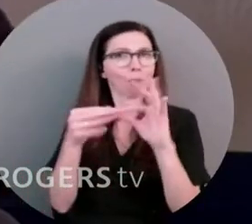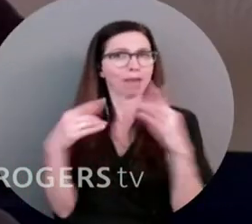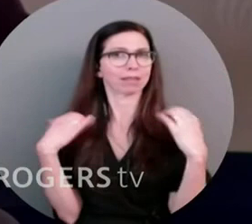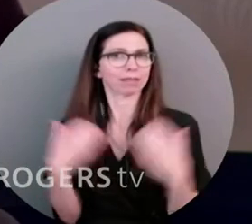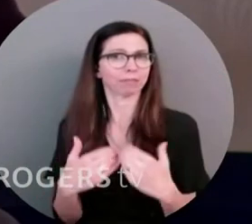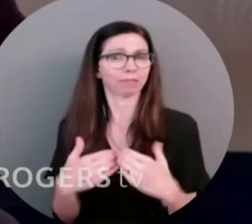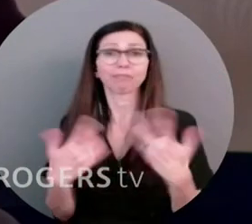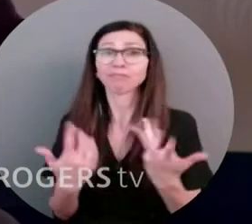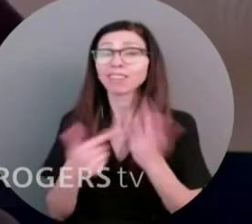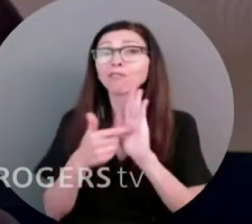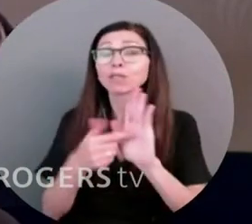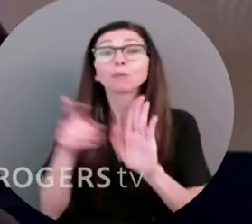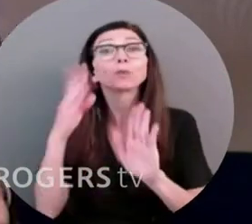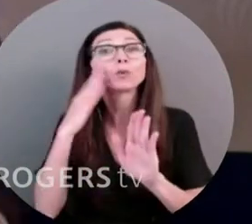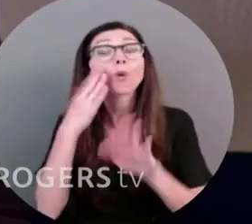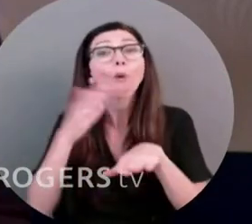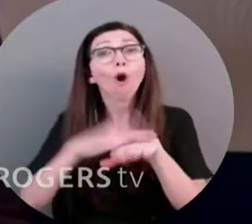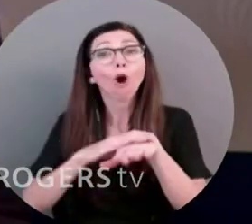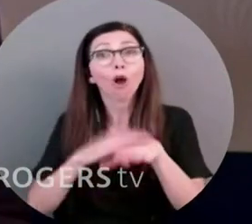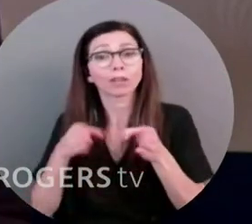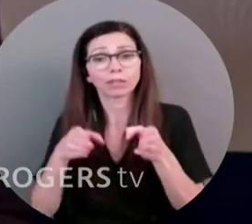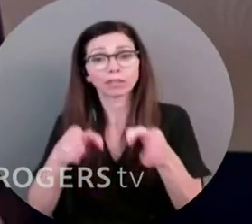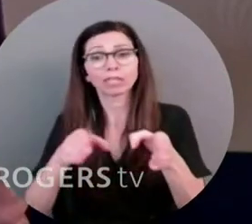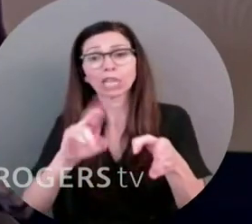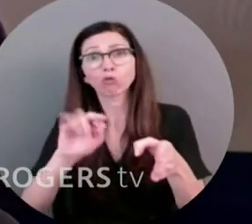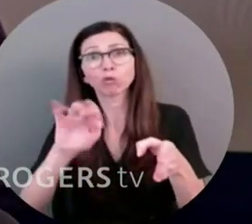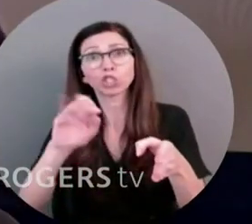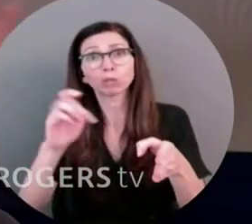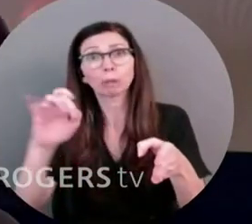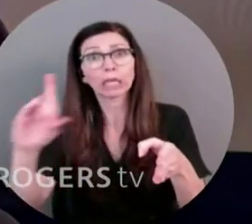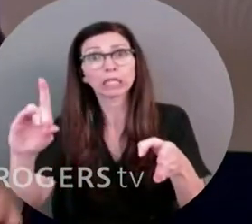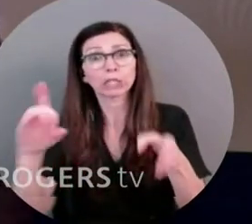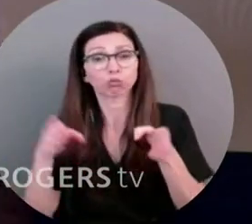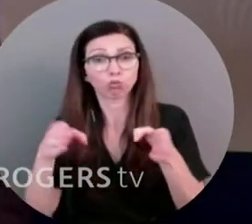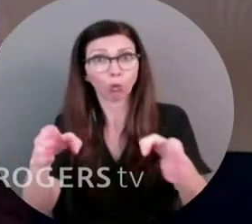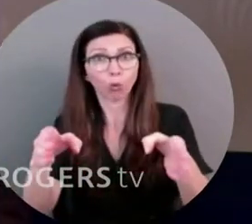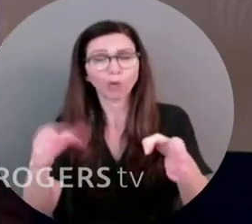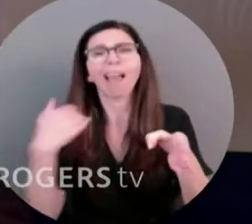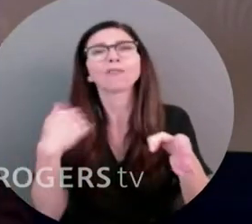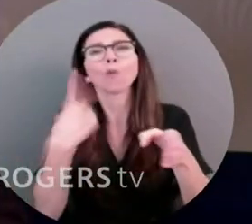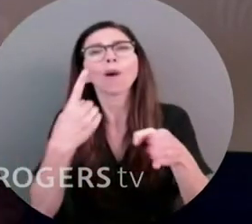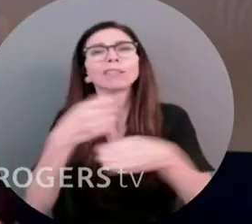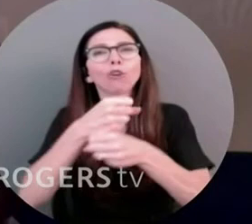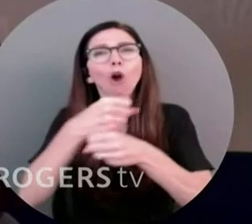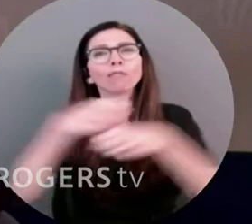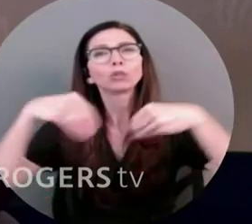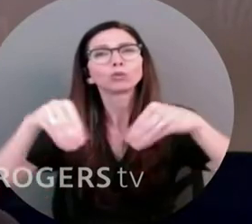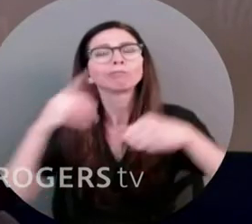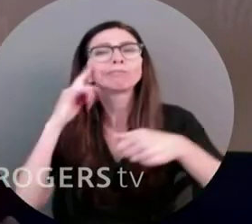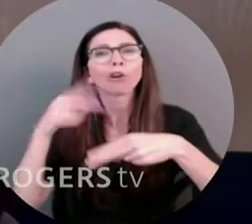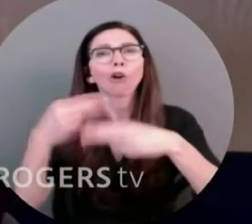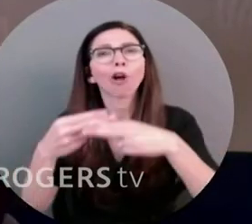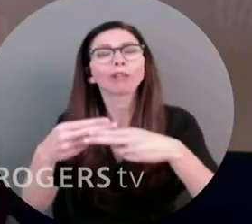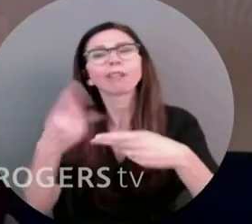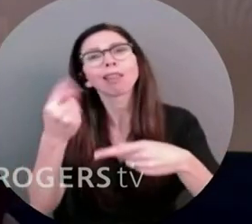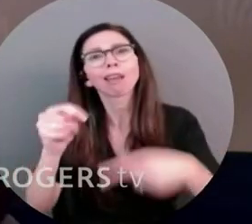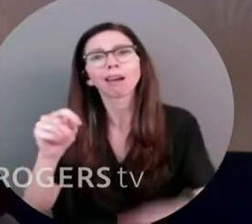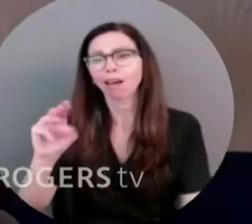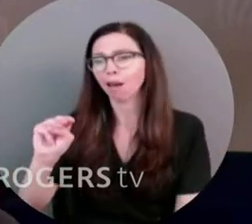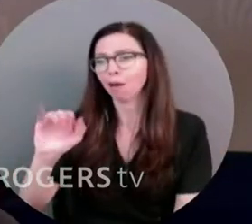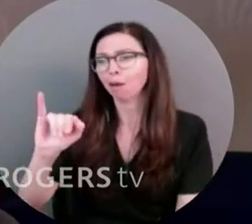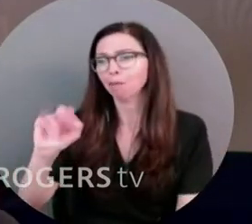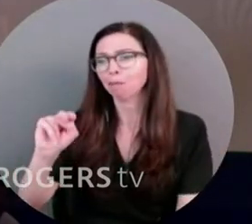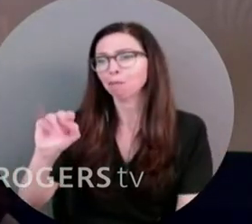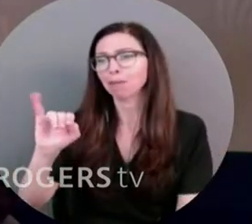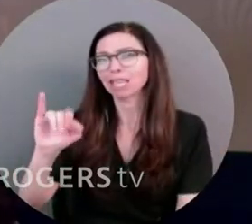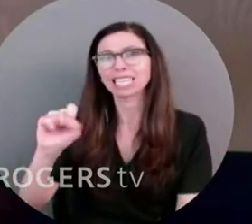or in Richmond Road, just at Churchill. Those are the kinds, I think, streets that we're looking at. Steve? Those are near you, Mayor. I